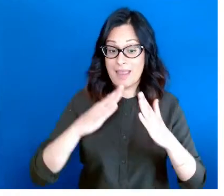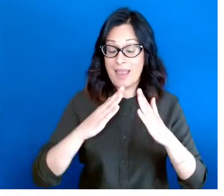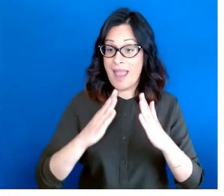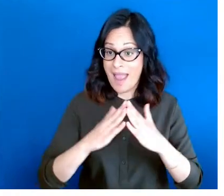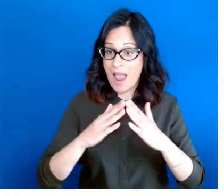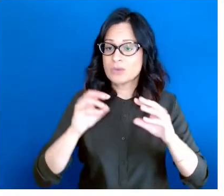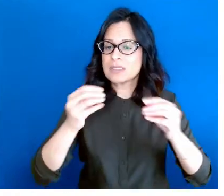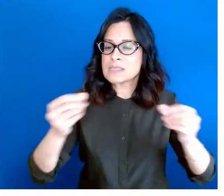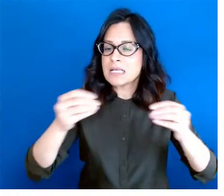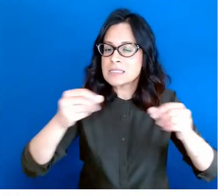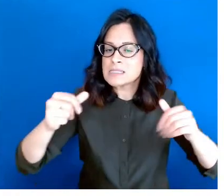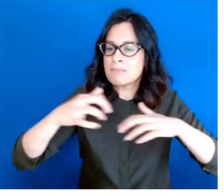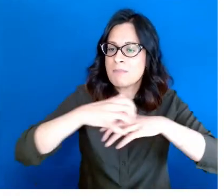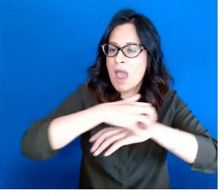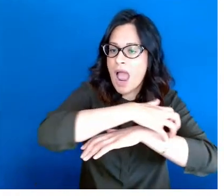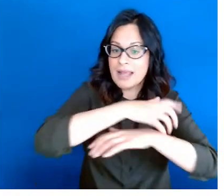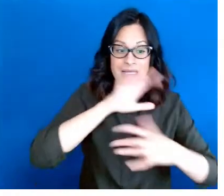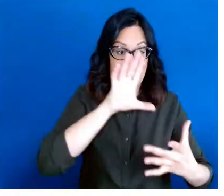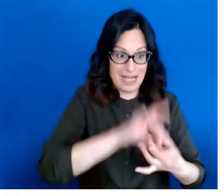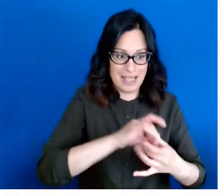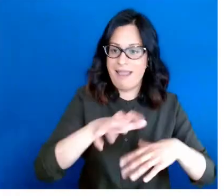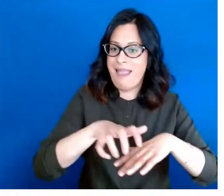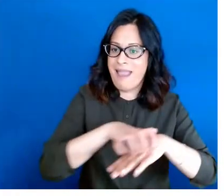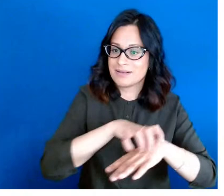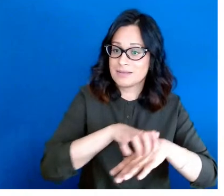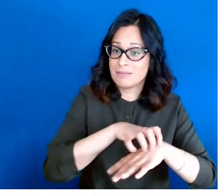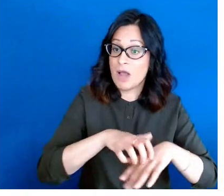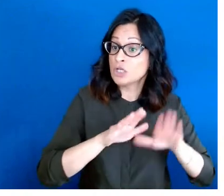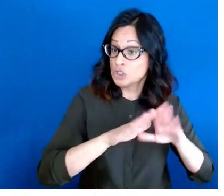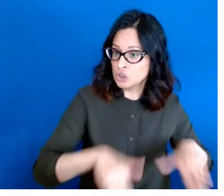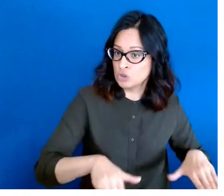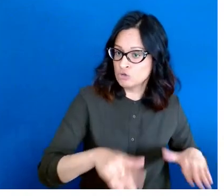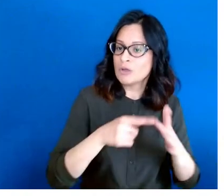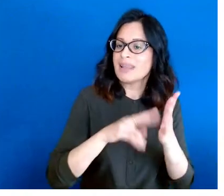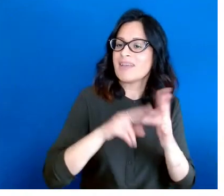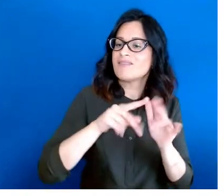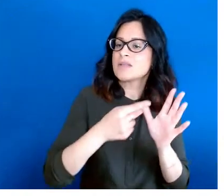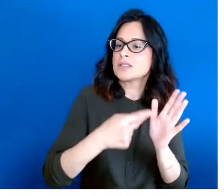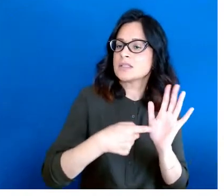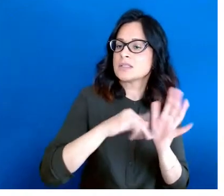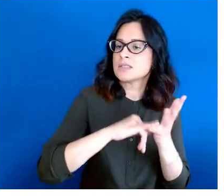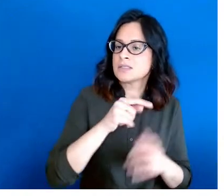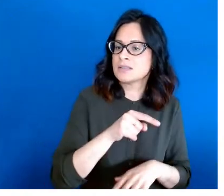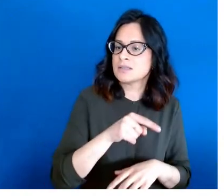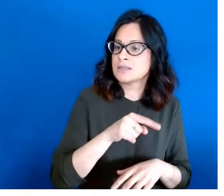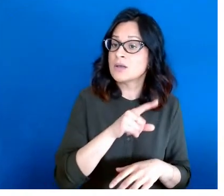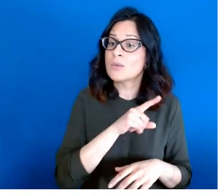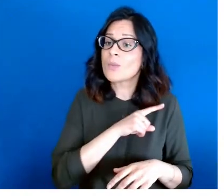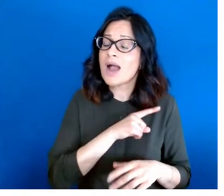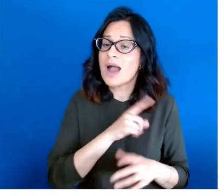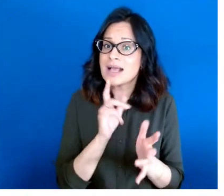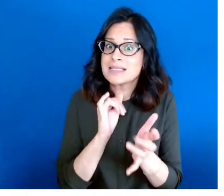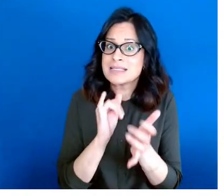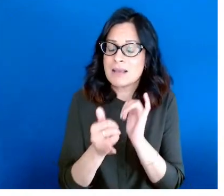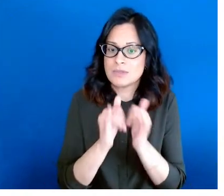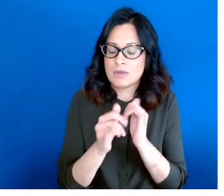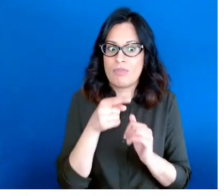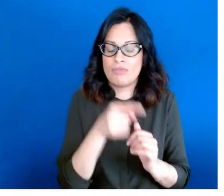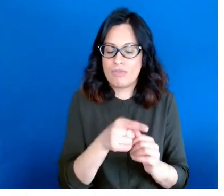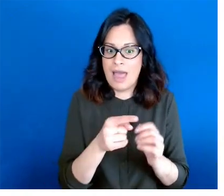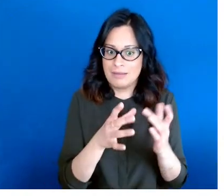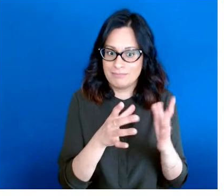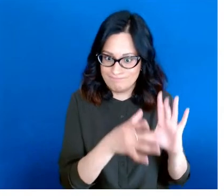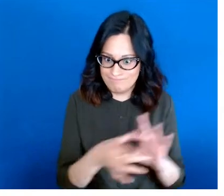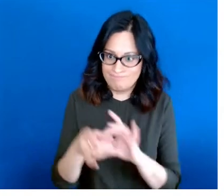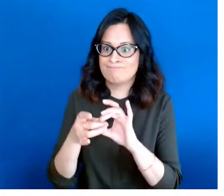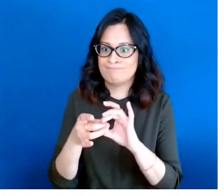for eczema, also in infants, because that sometimes is a major driver of their